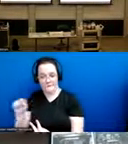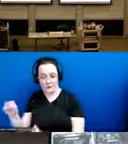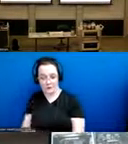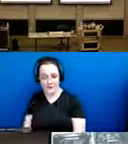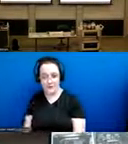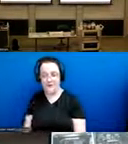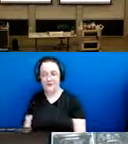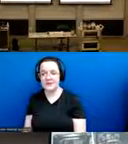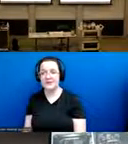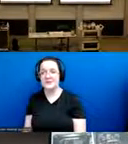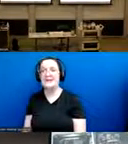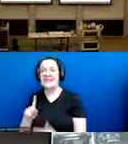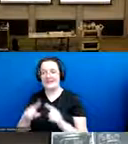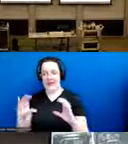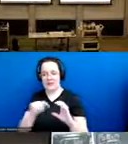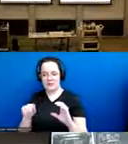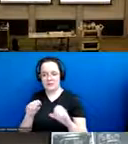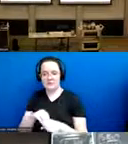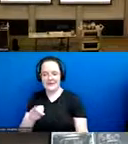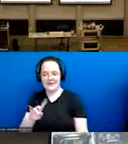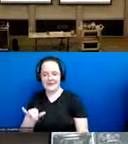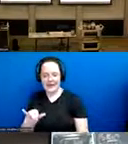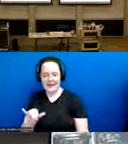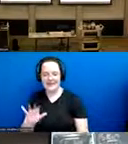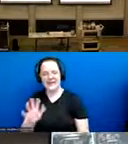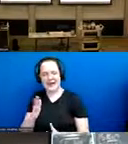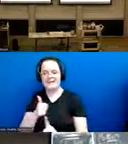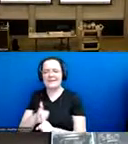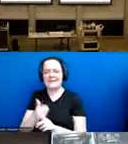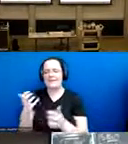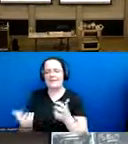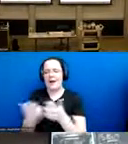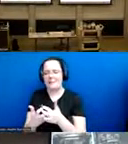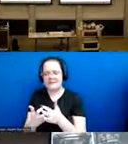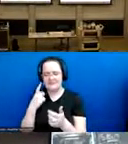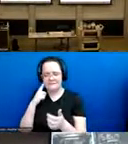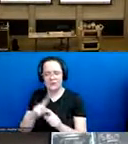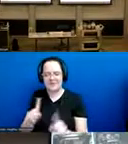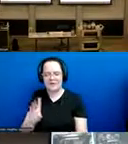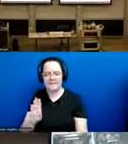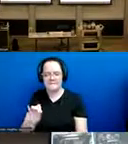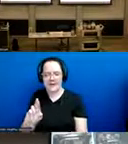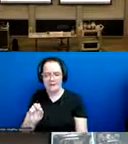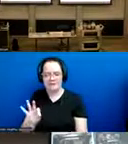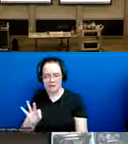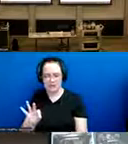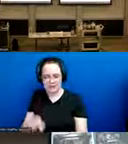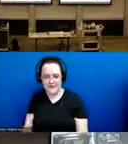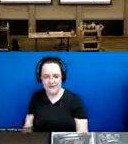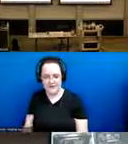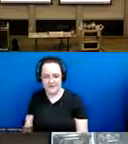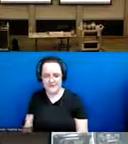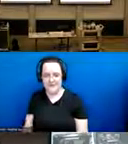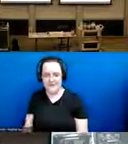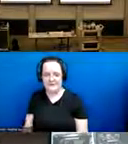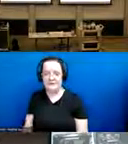now they are inside the cavity, they sort of self-compensate for the different birefringence, right? Because they see the two different crystals. So then you see